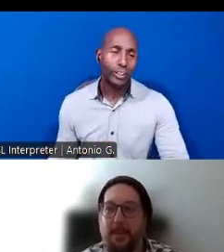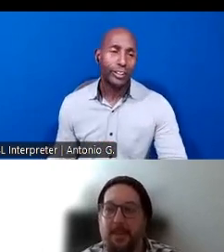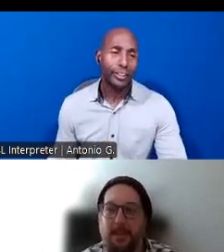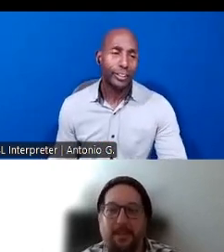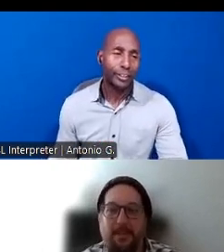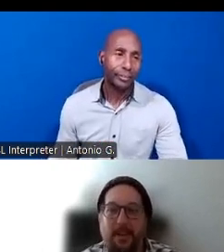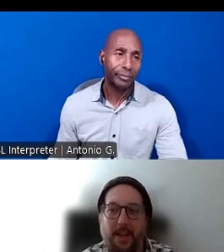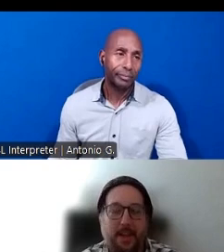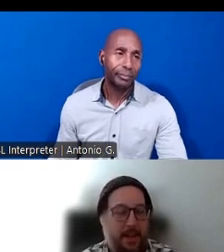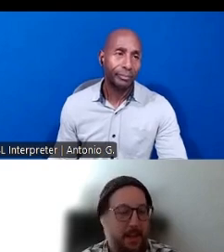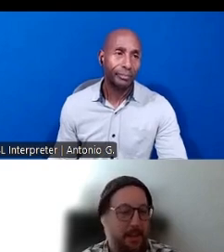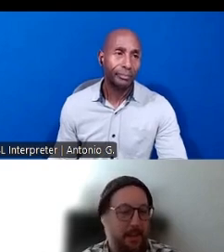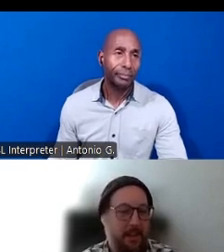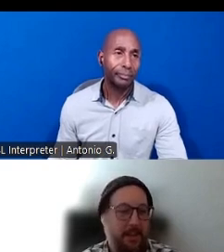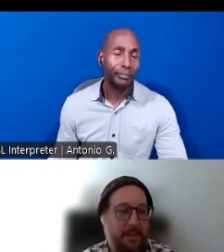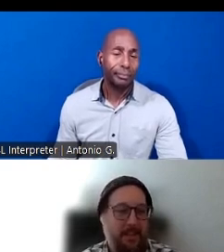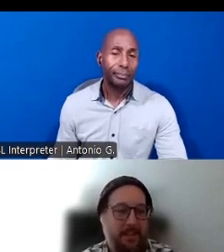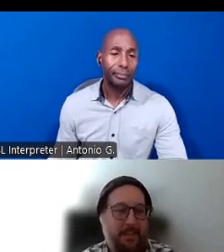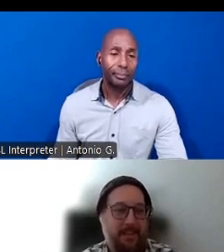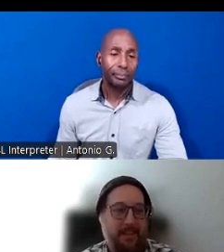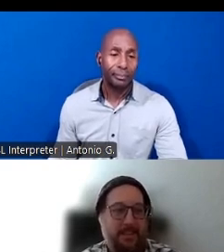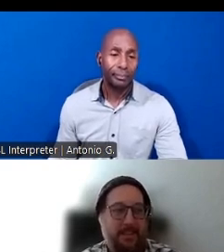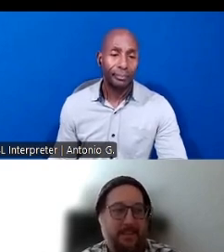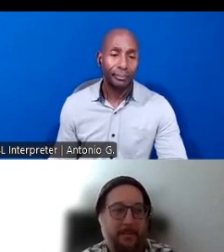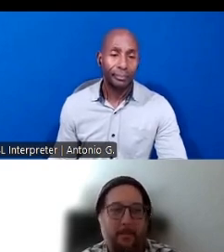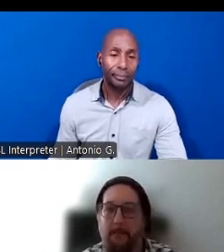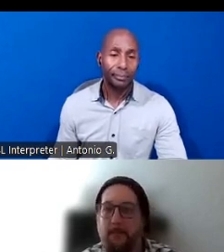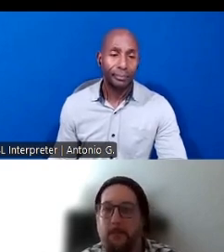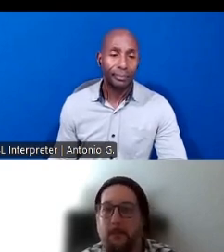We got a B, another A.